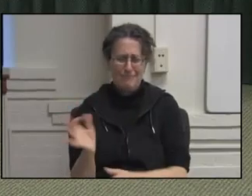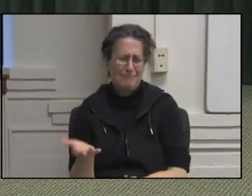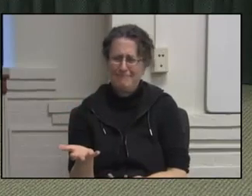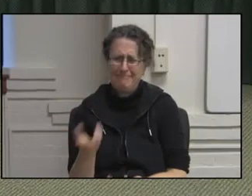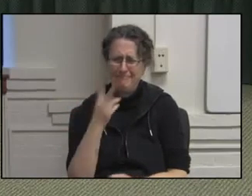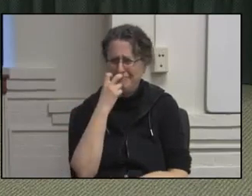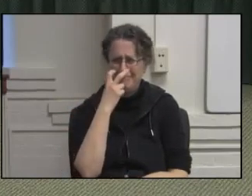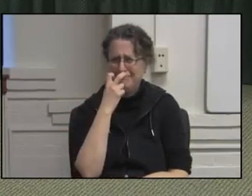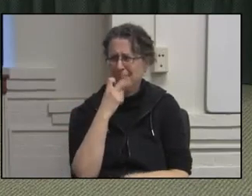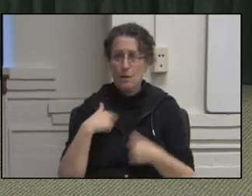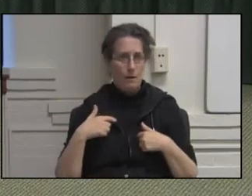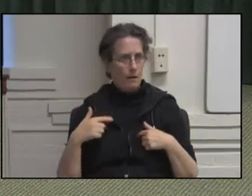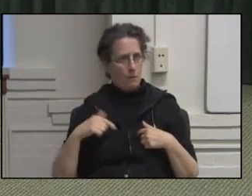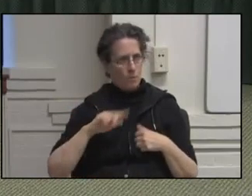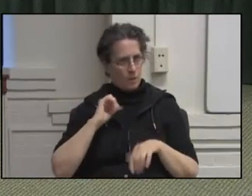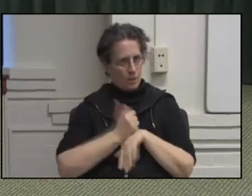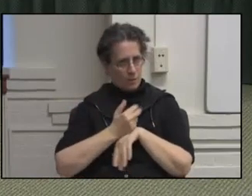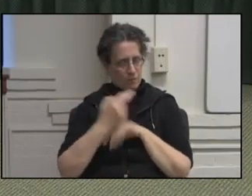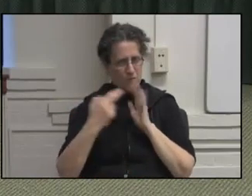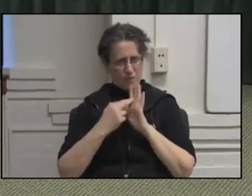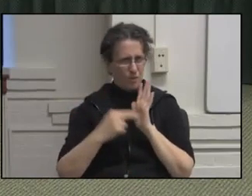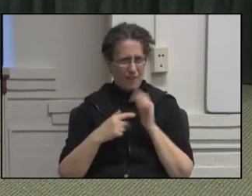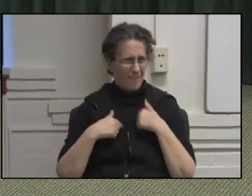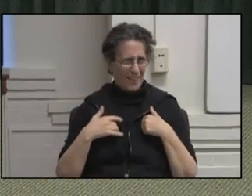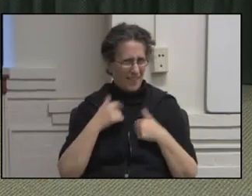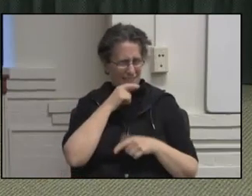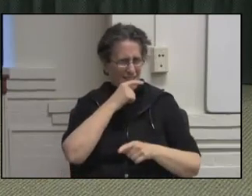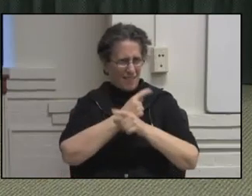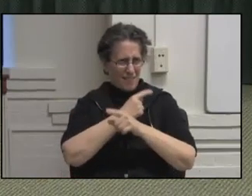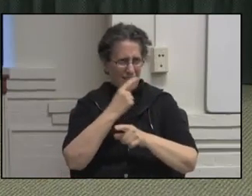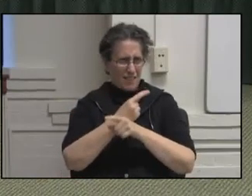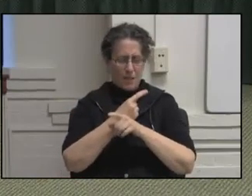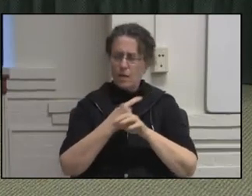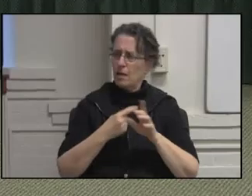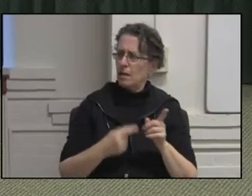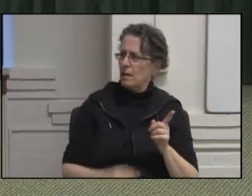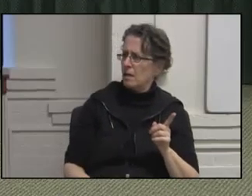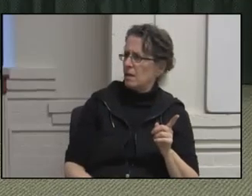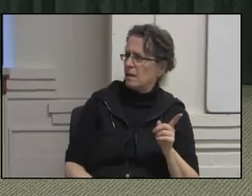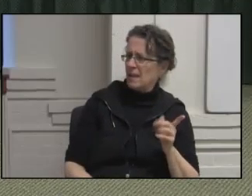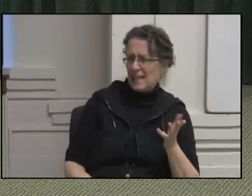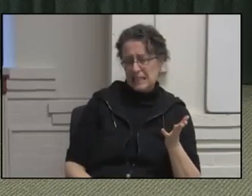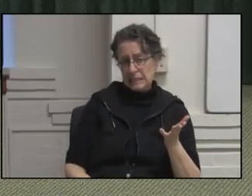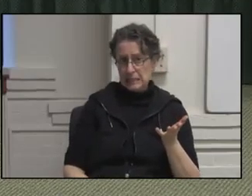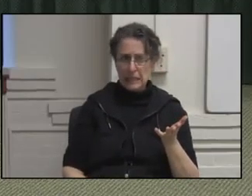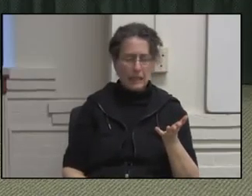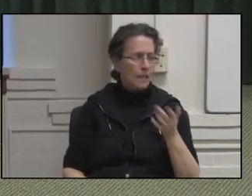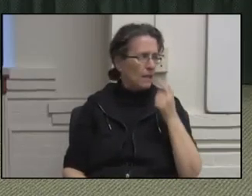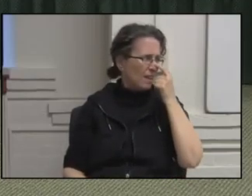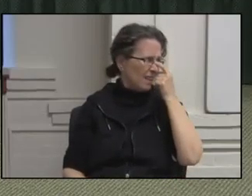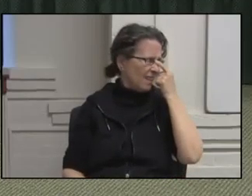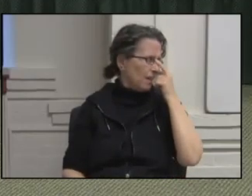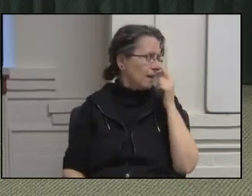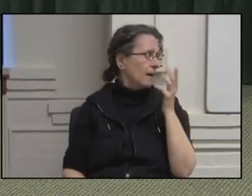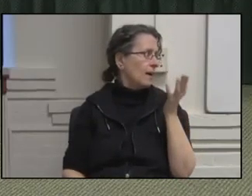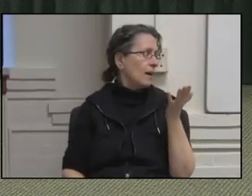That's my, it feels a little icky. Well, I've been to some baseball games that are a little iffy. Baseball's